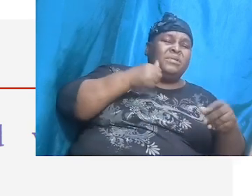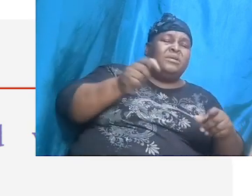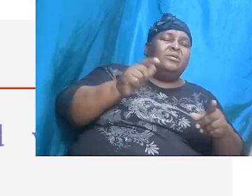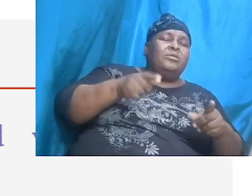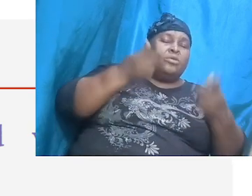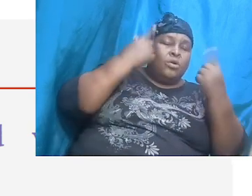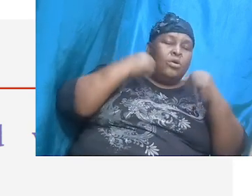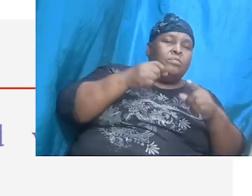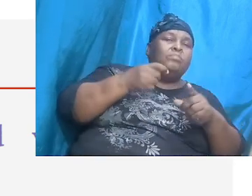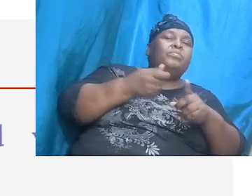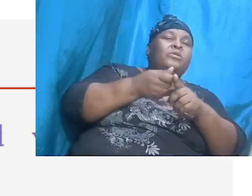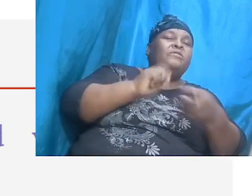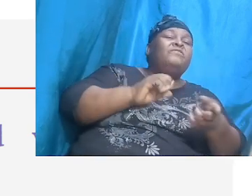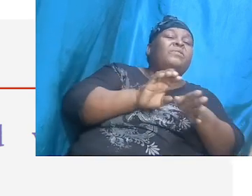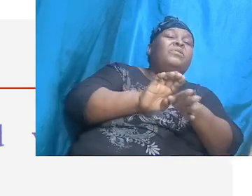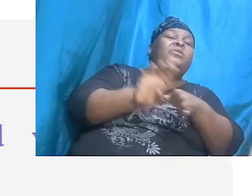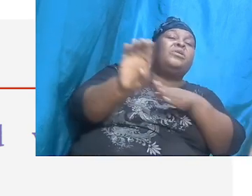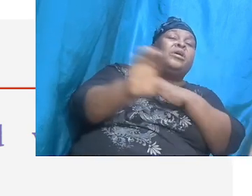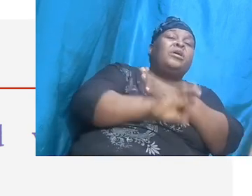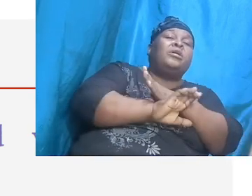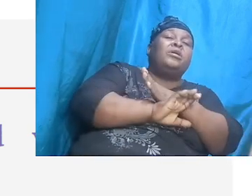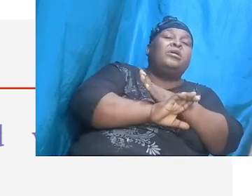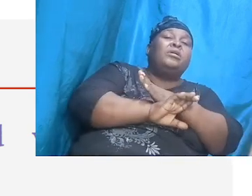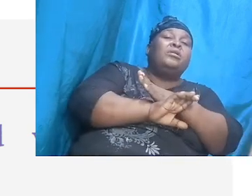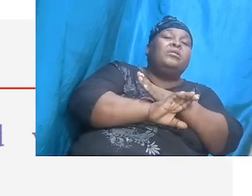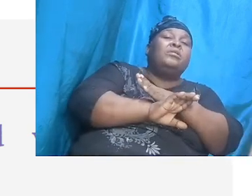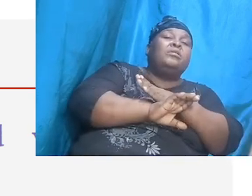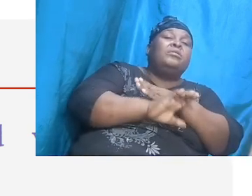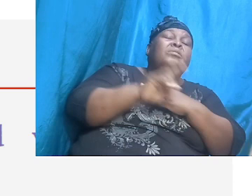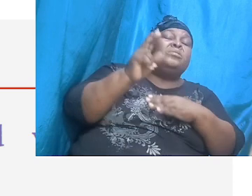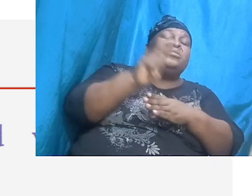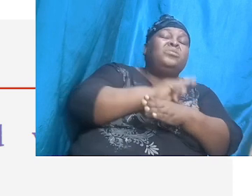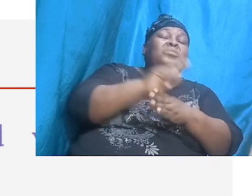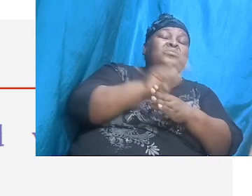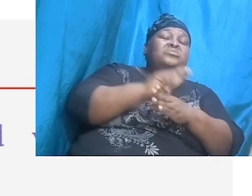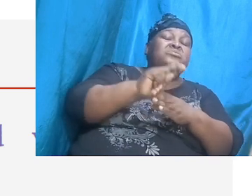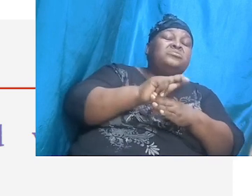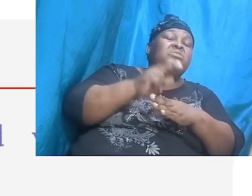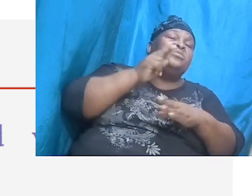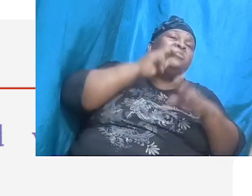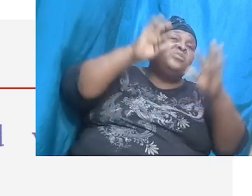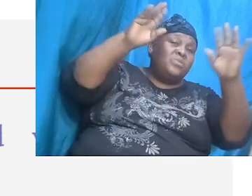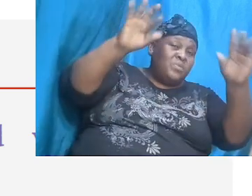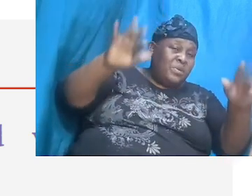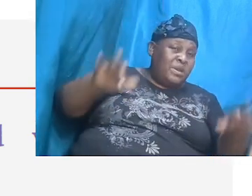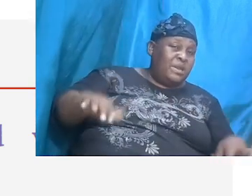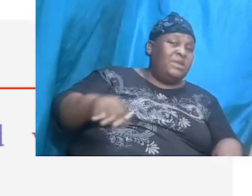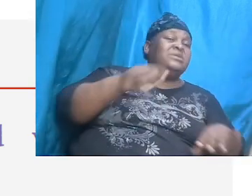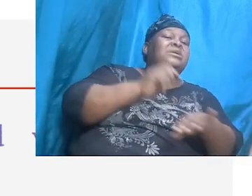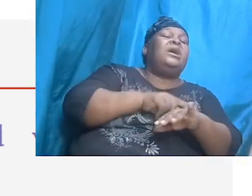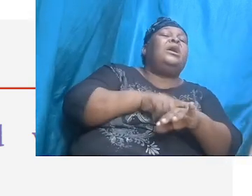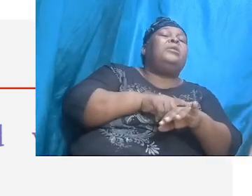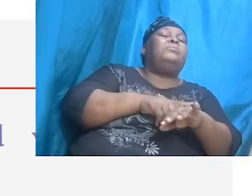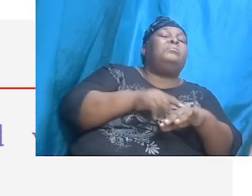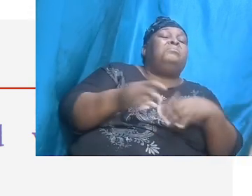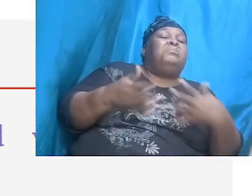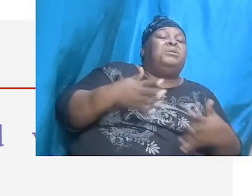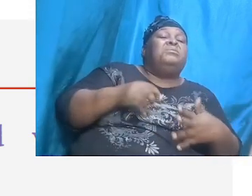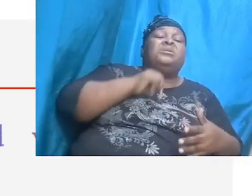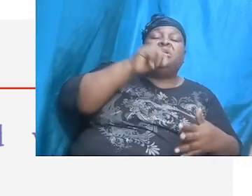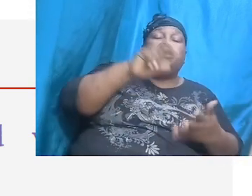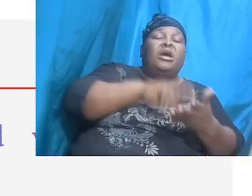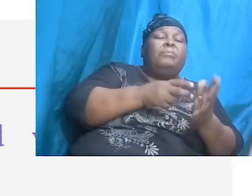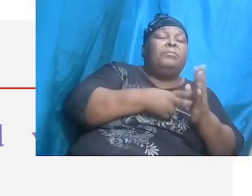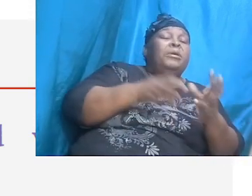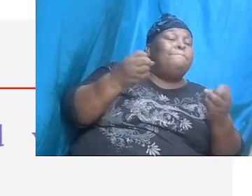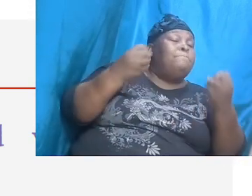Caribbean, and we are used to having our rainy seasons, and therefore it's probably don't mean a lot to us.